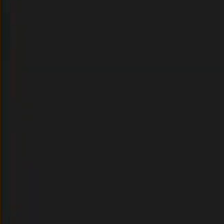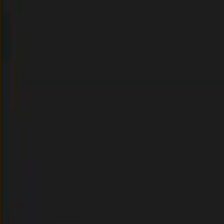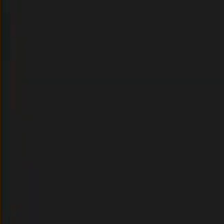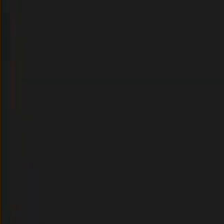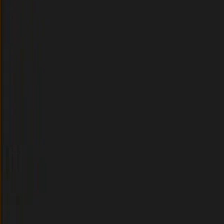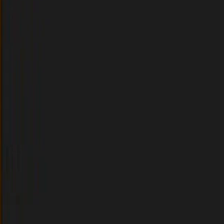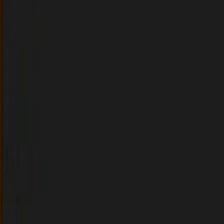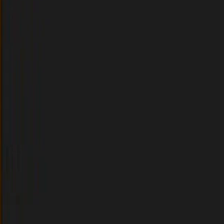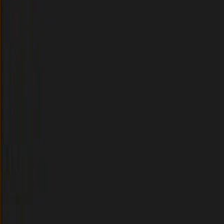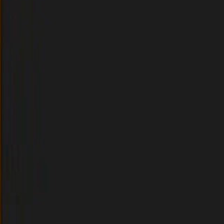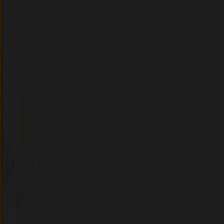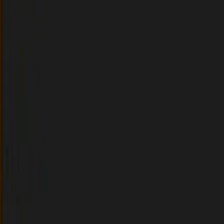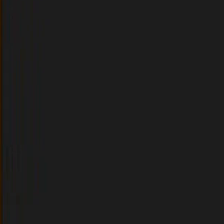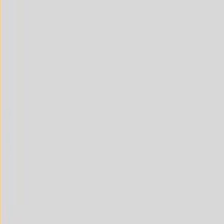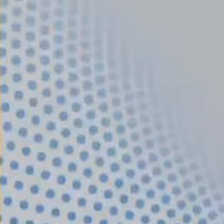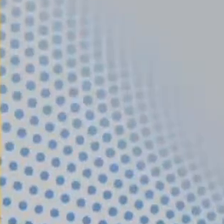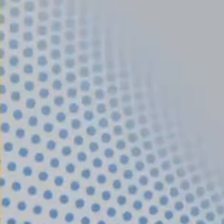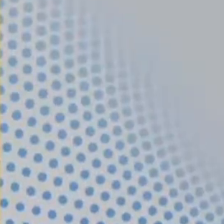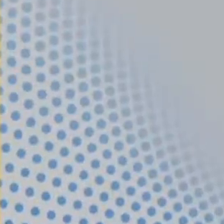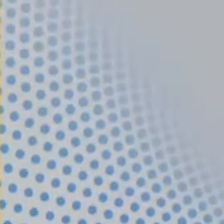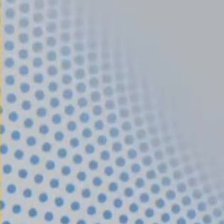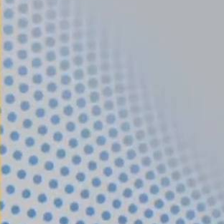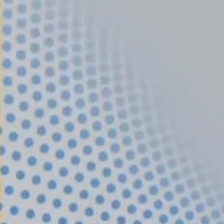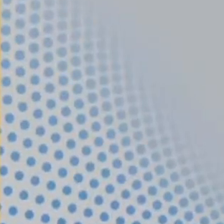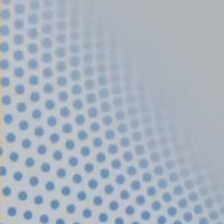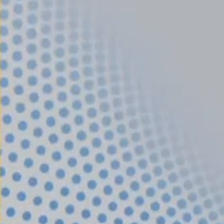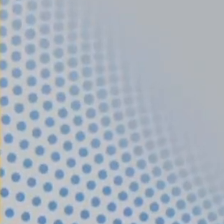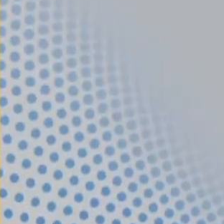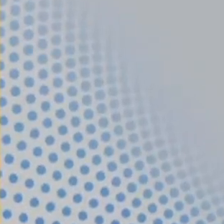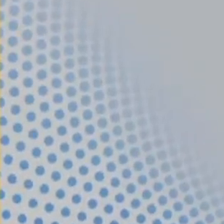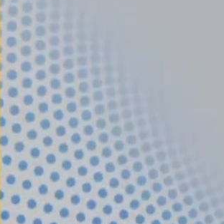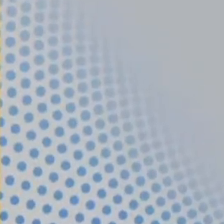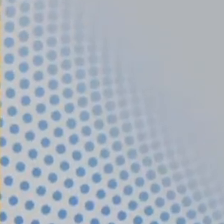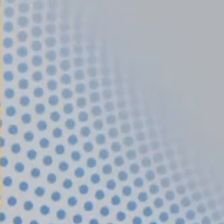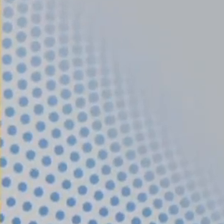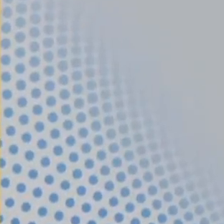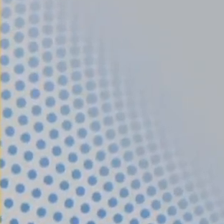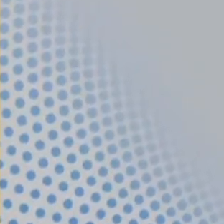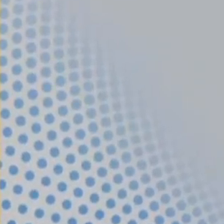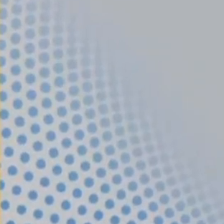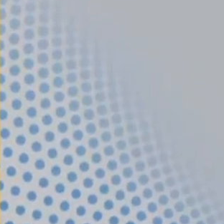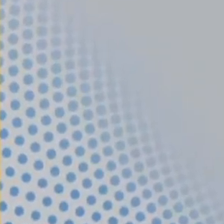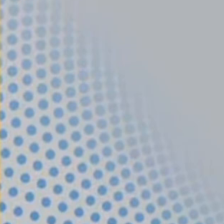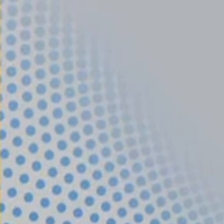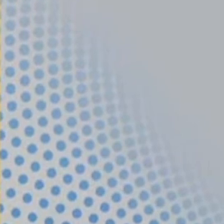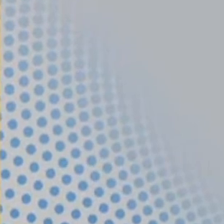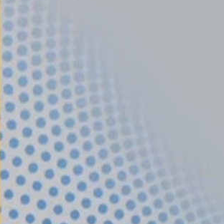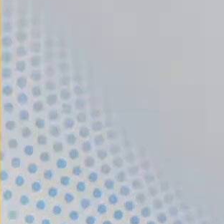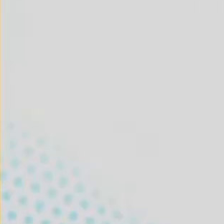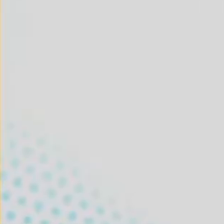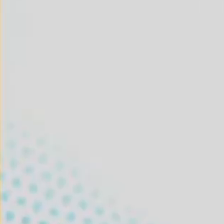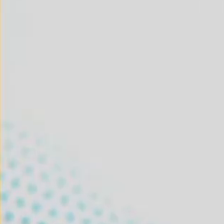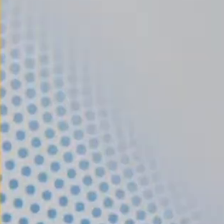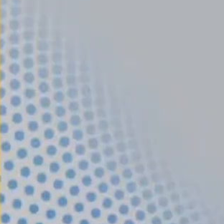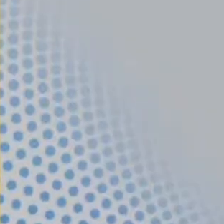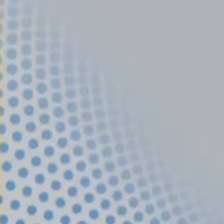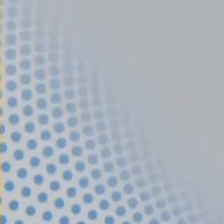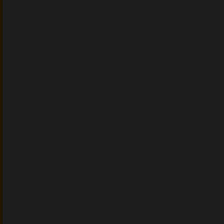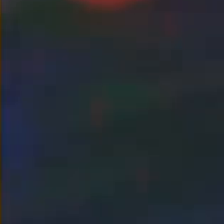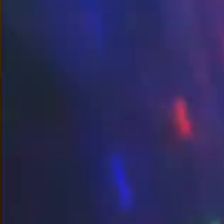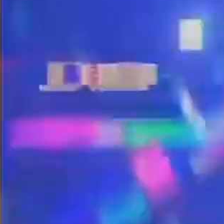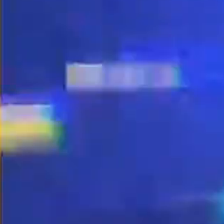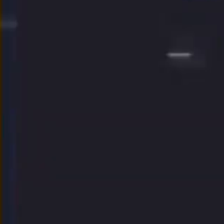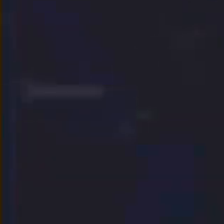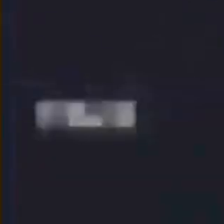That was a production of the Department of Information, Office of the Chief Secretary, Tobago House of Assembly.